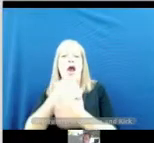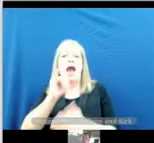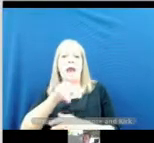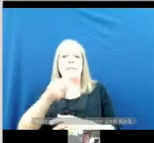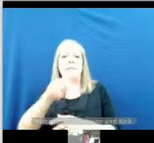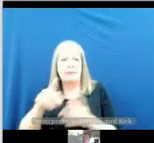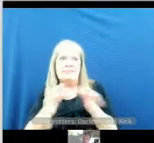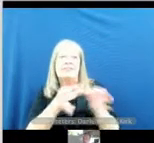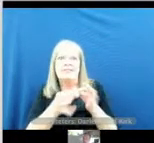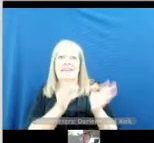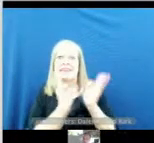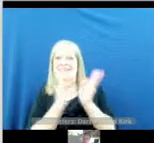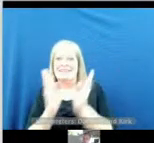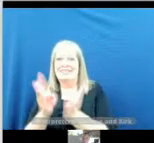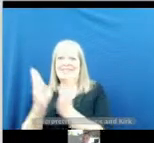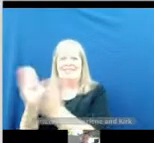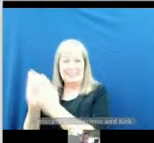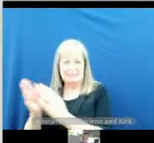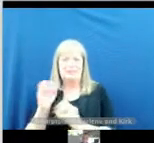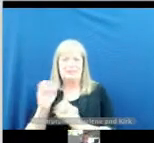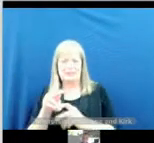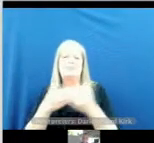let's move on to talk a little bit about that.